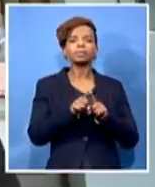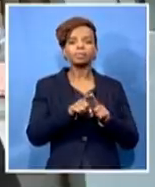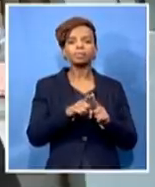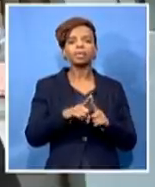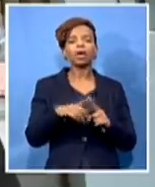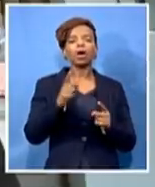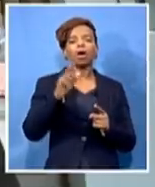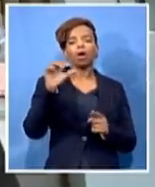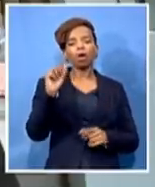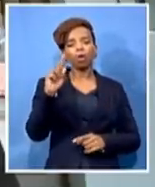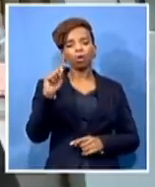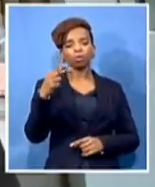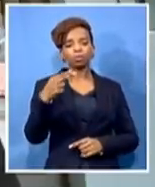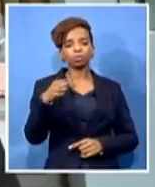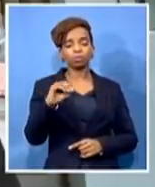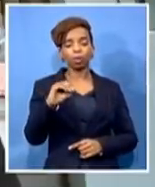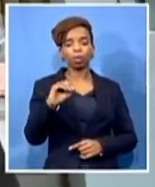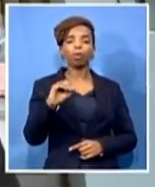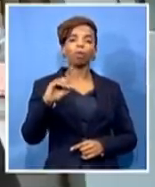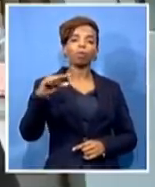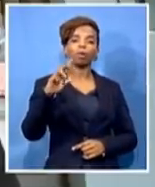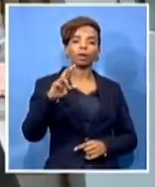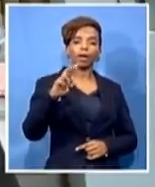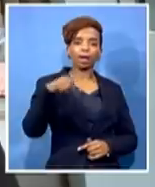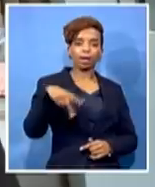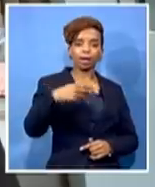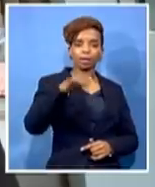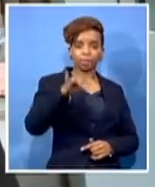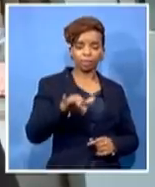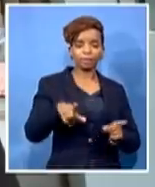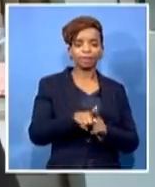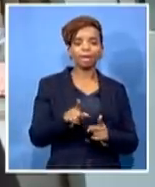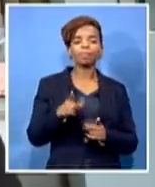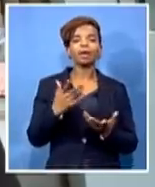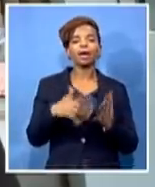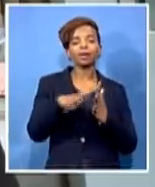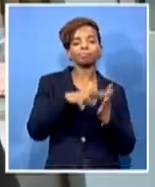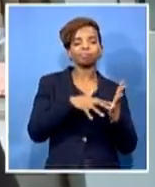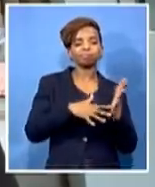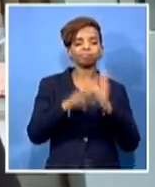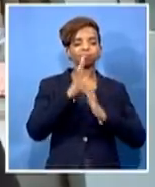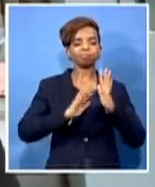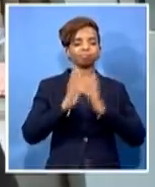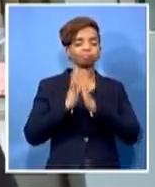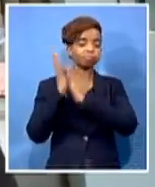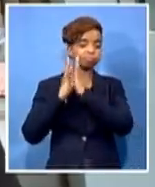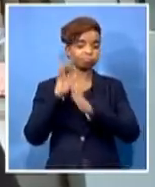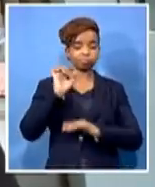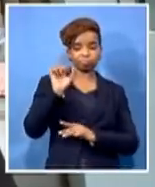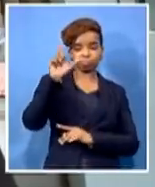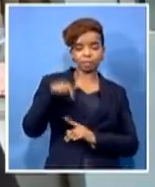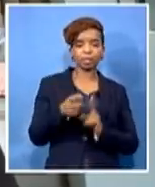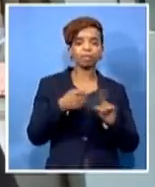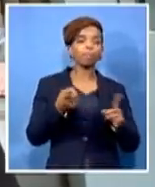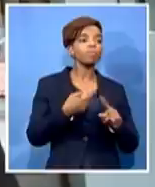have a sense of where people come from. I mean, when we were at university and high school and we read about Mandela and where he came from and